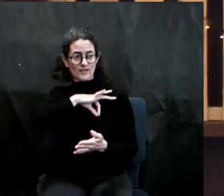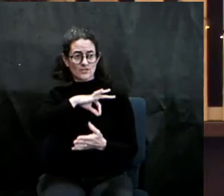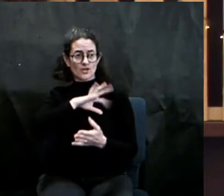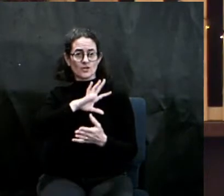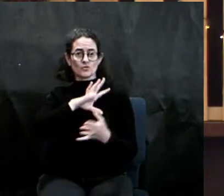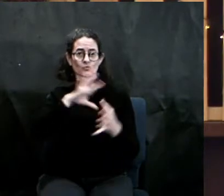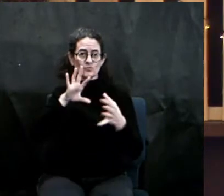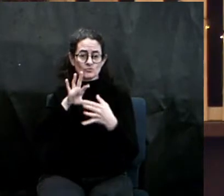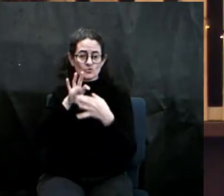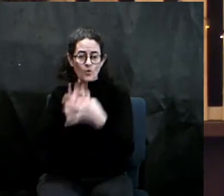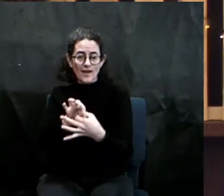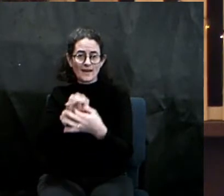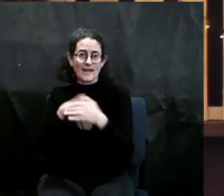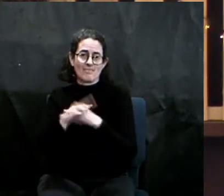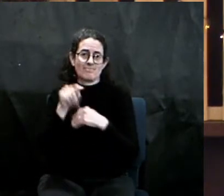join him?